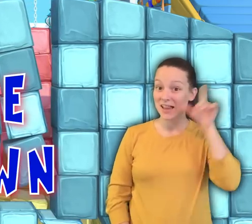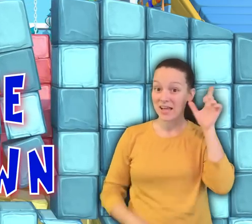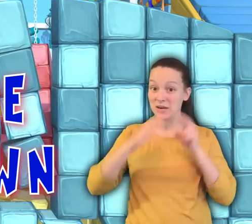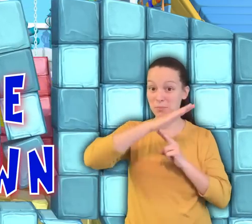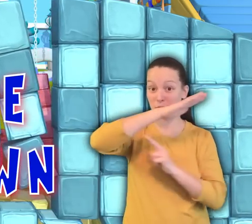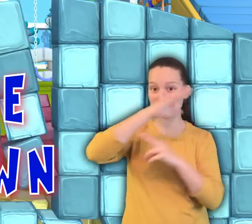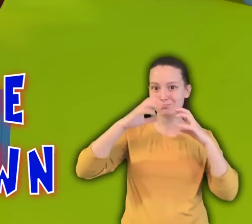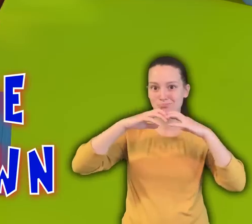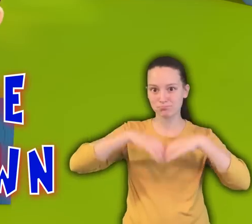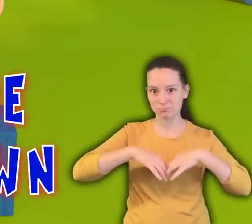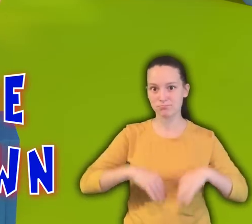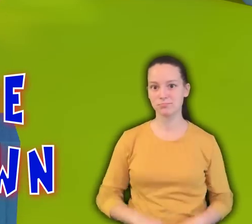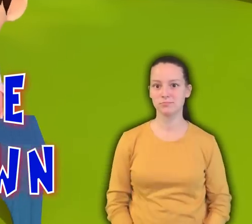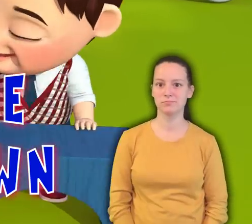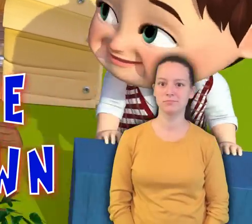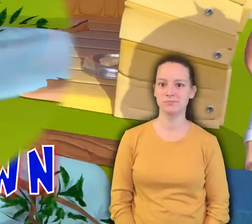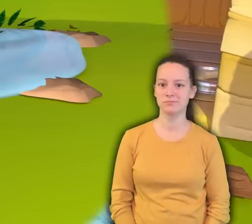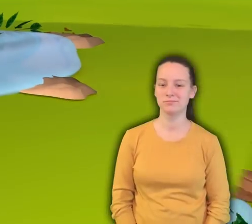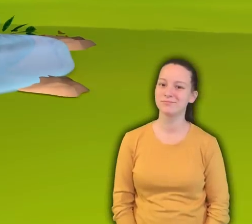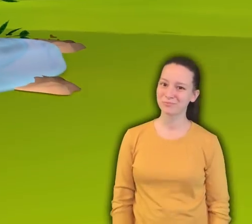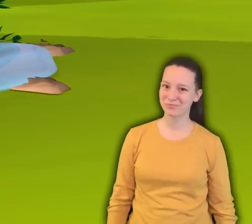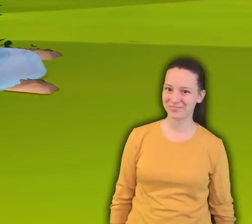London Bridge is Falling Down